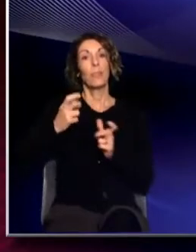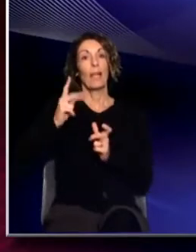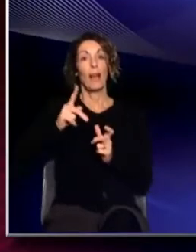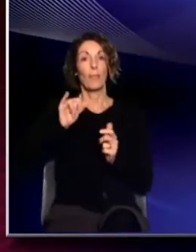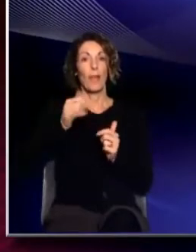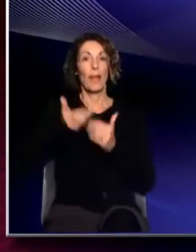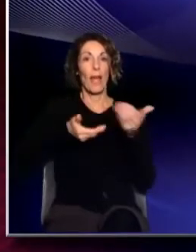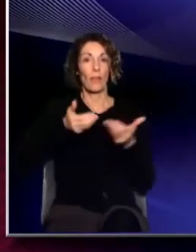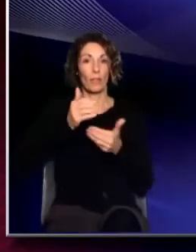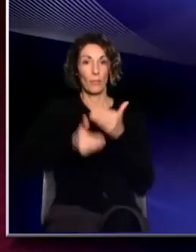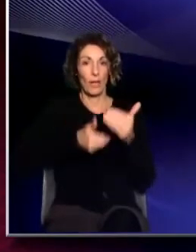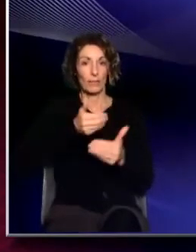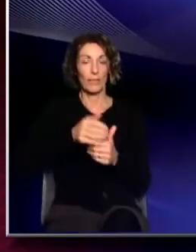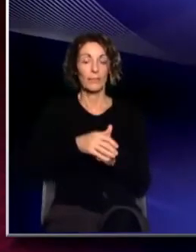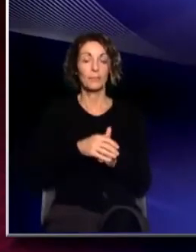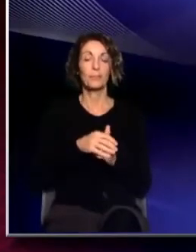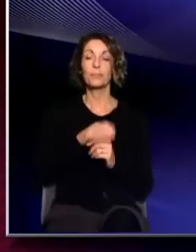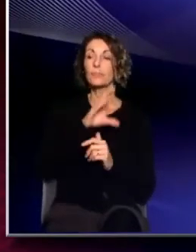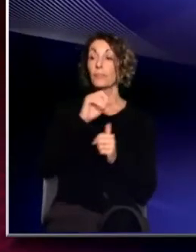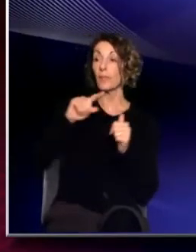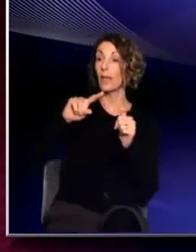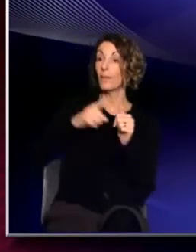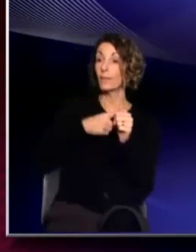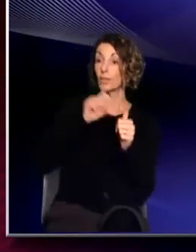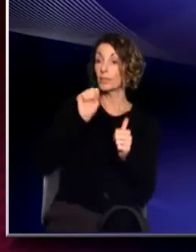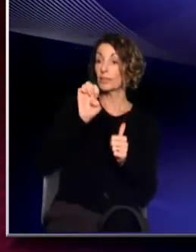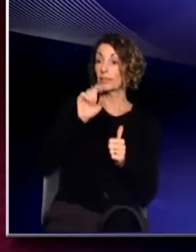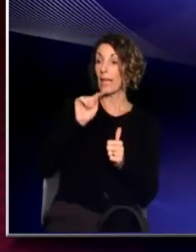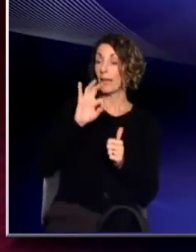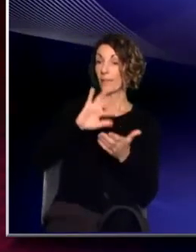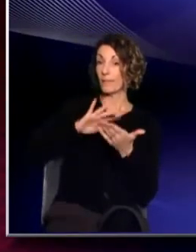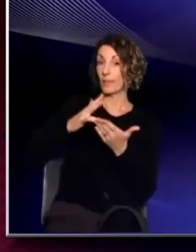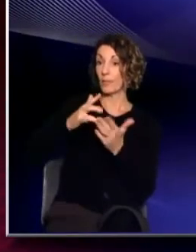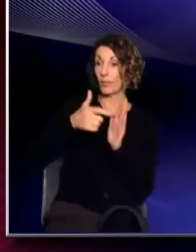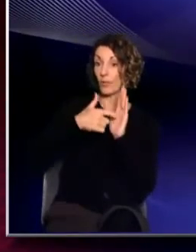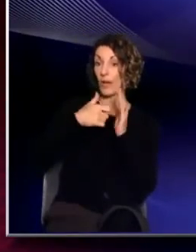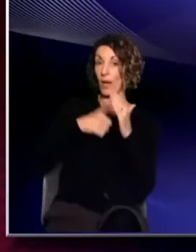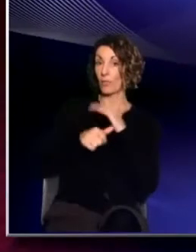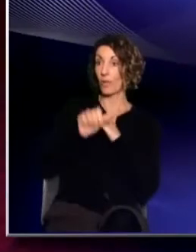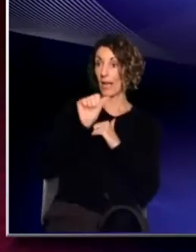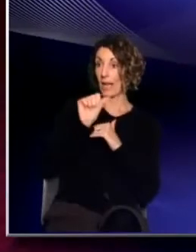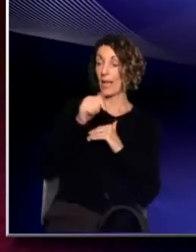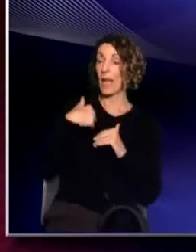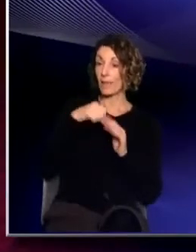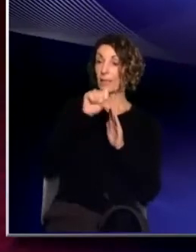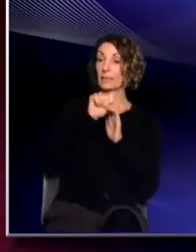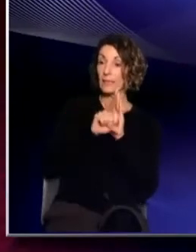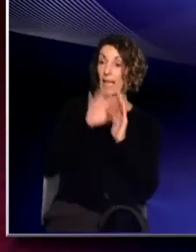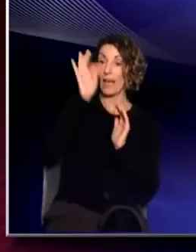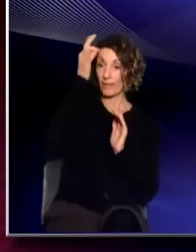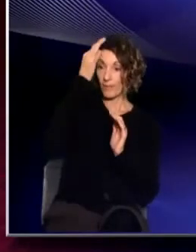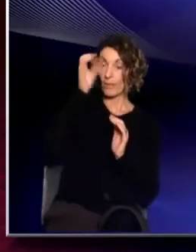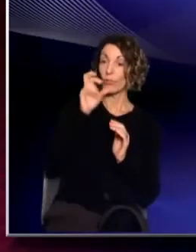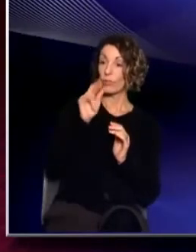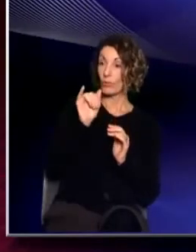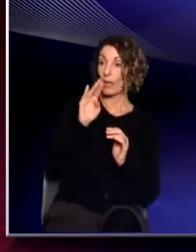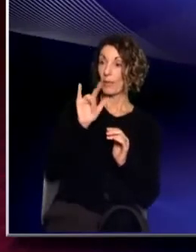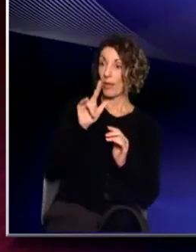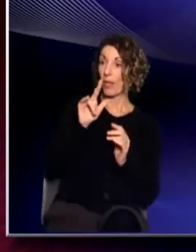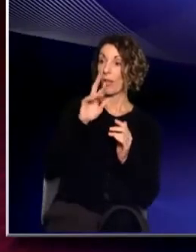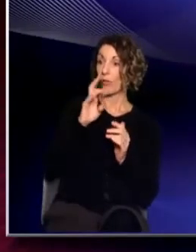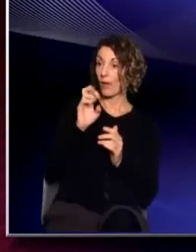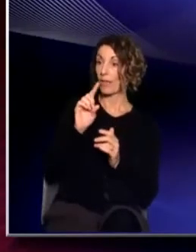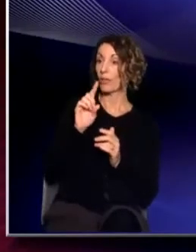And on the first set of fingerprints required under A, there are state and federal criminal record checks that are done during that process as well? Yes,